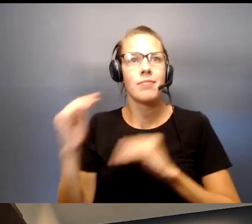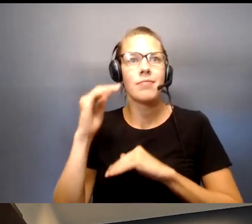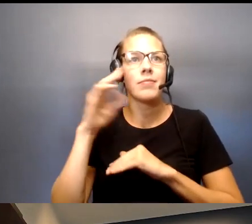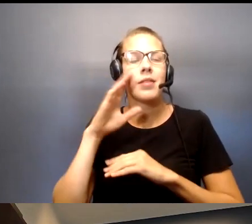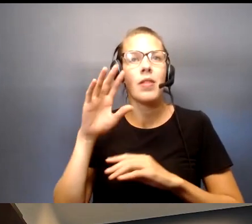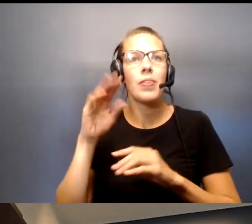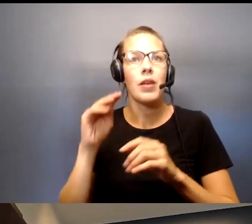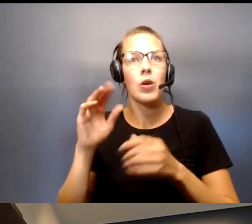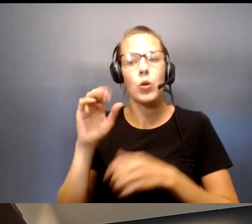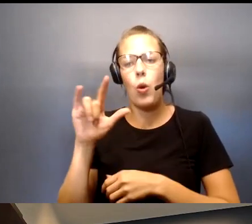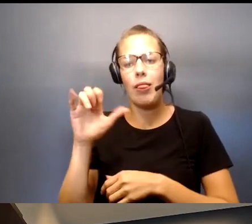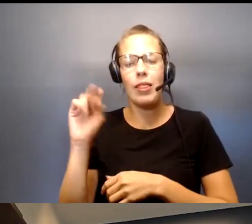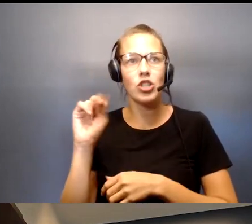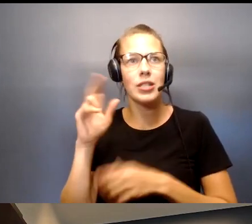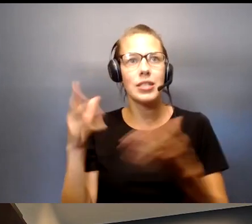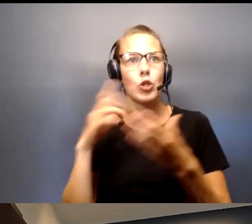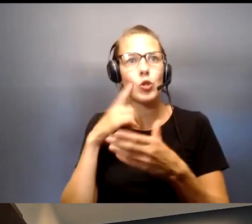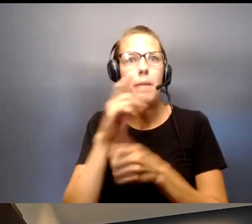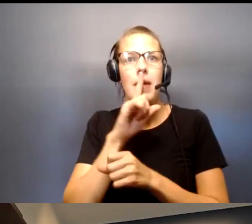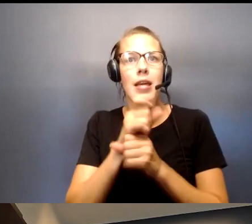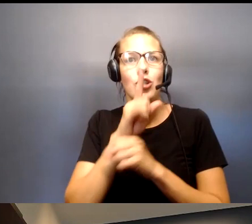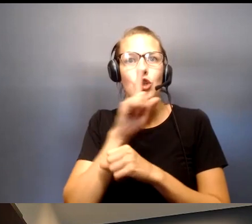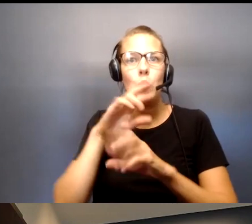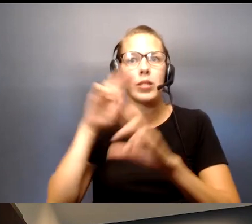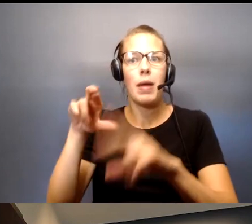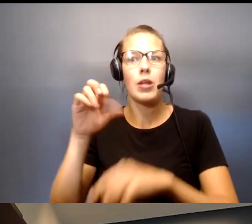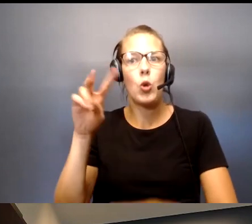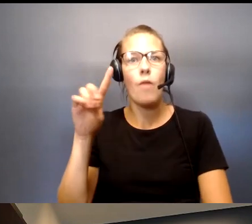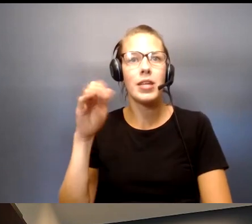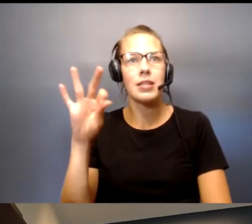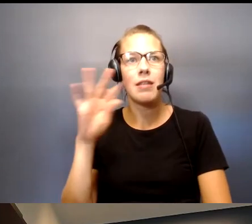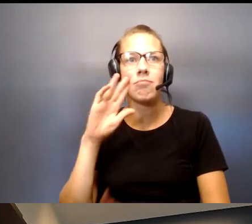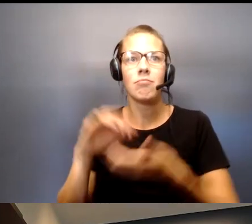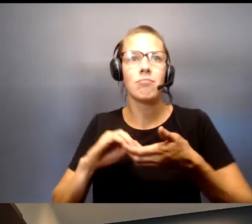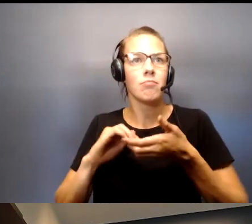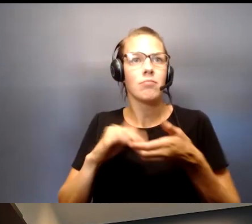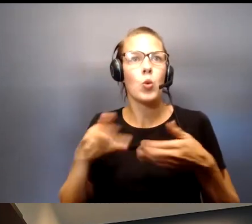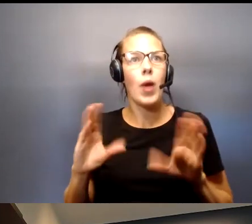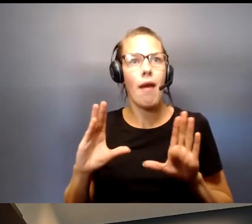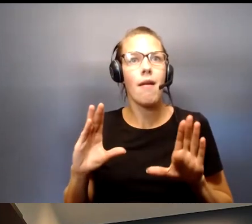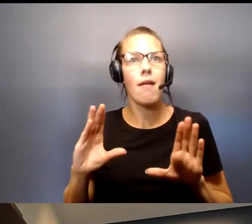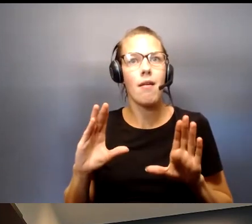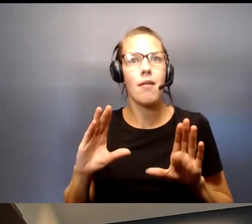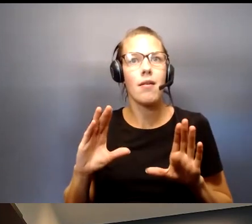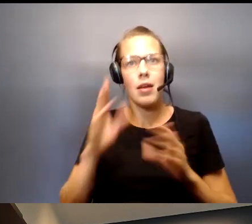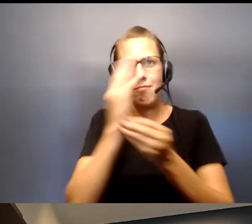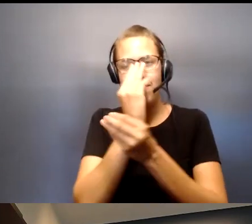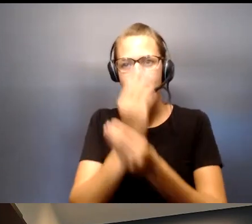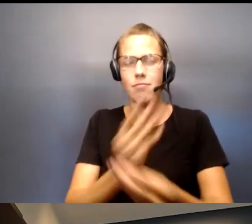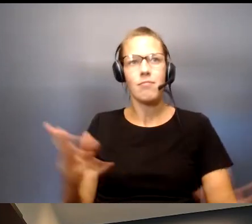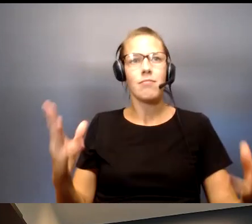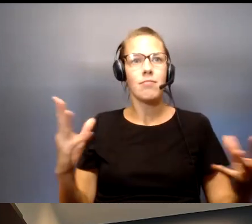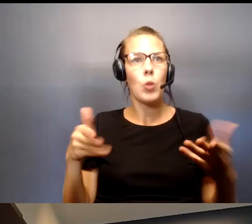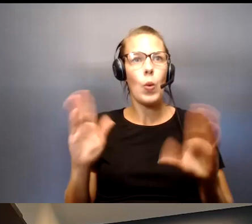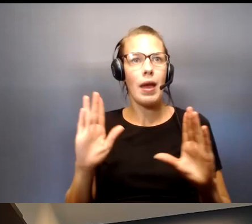Coalition exists to ensure that we are responding to COVID-19 in a cohesive way and in an informed way. We are not